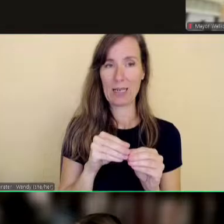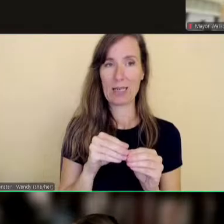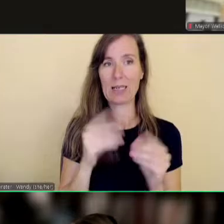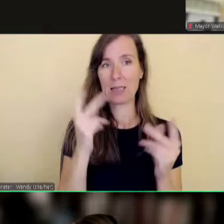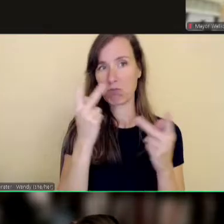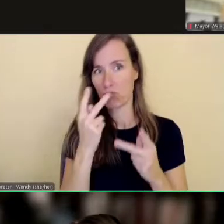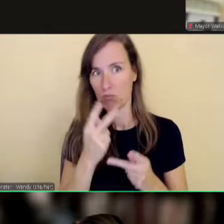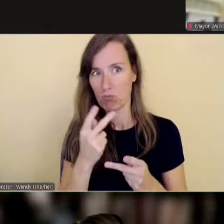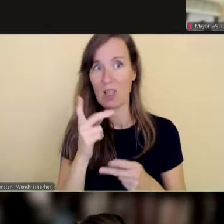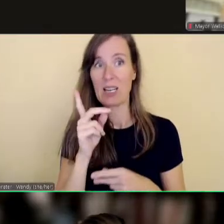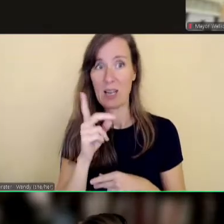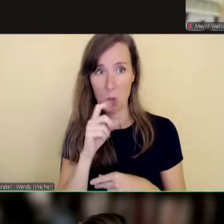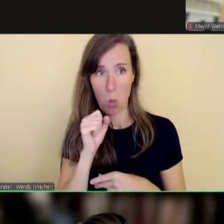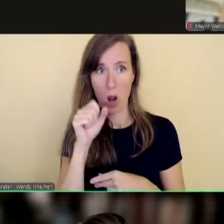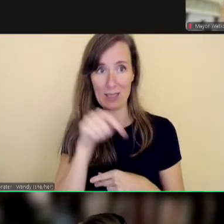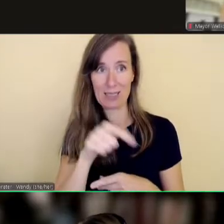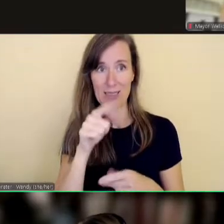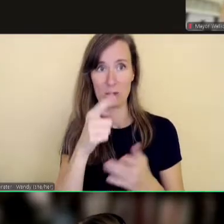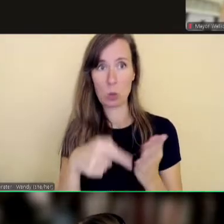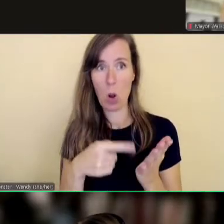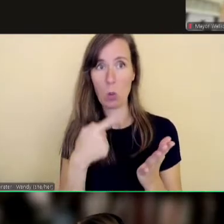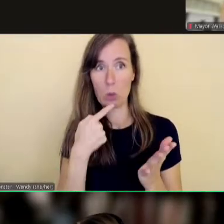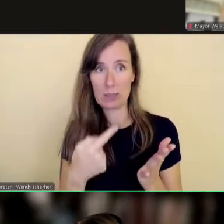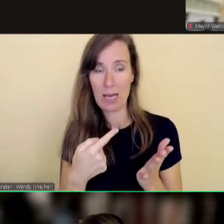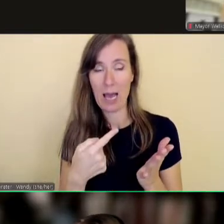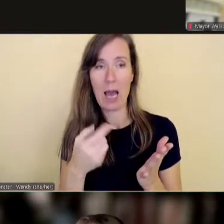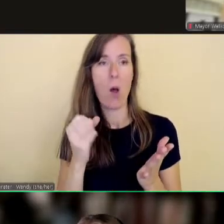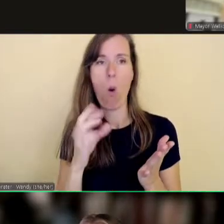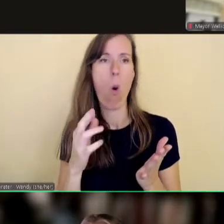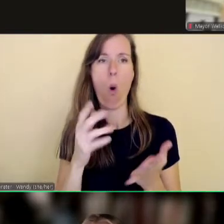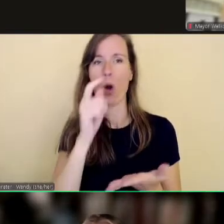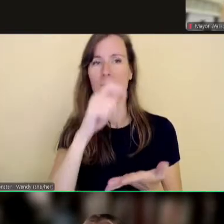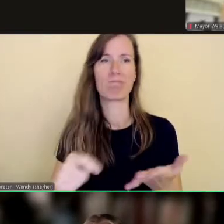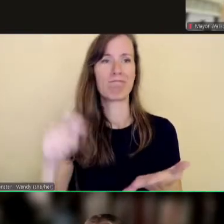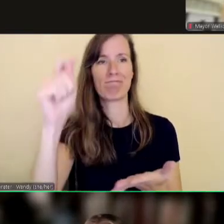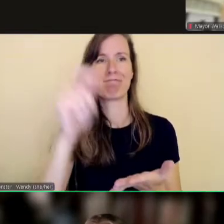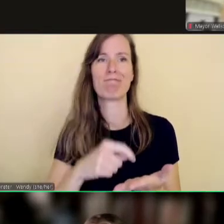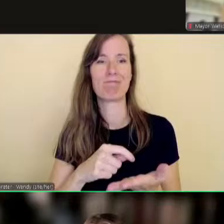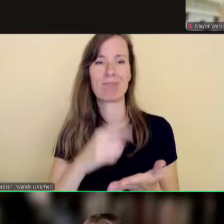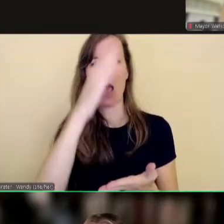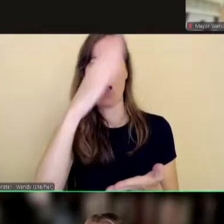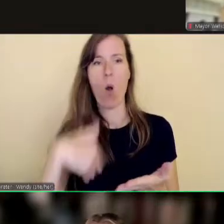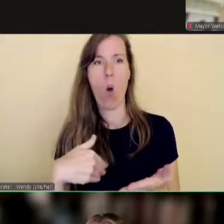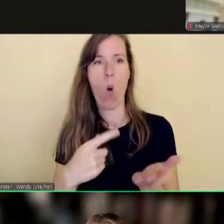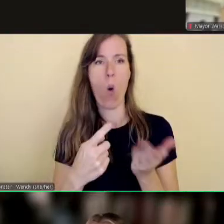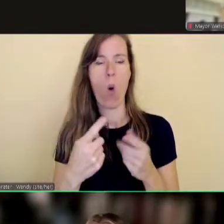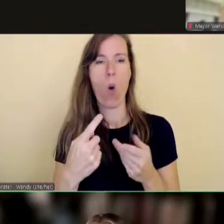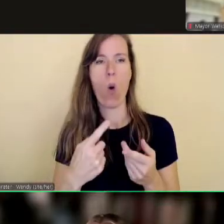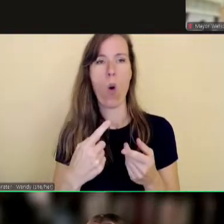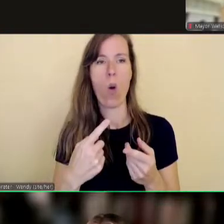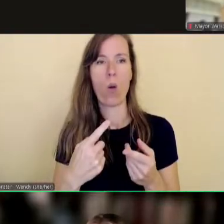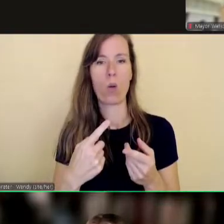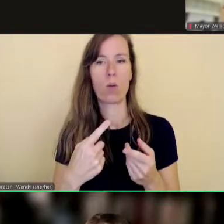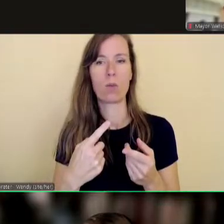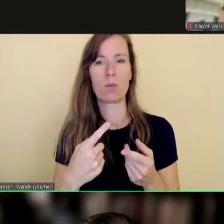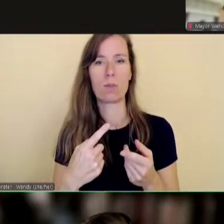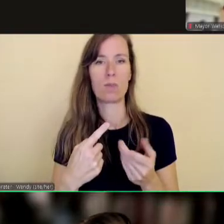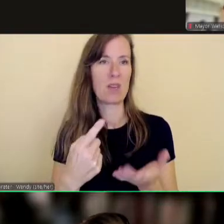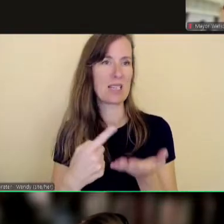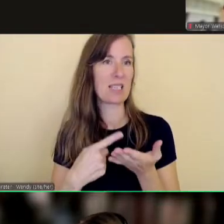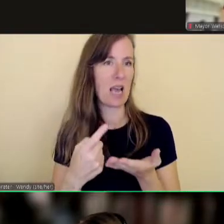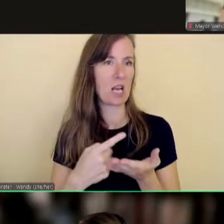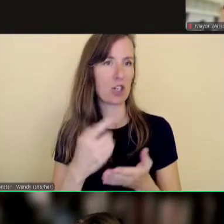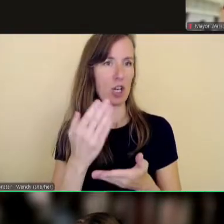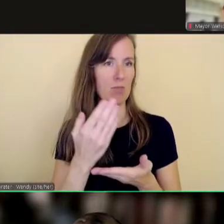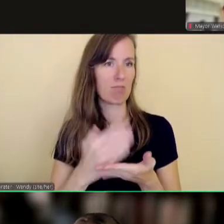was said, or we strike the entire discussion section because it is very difficult